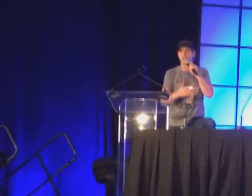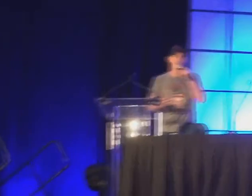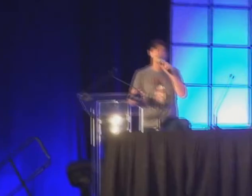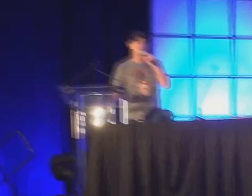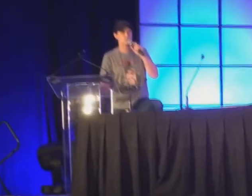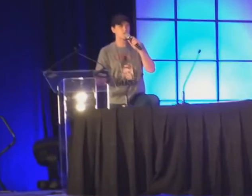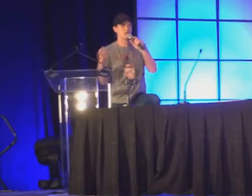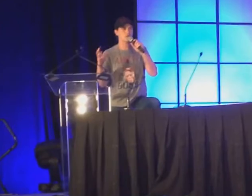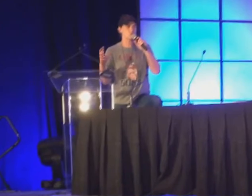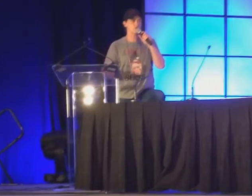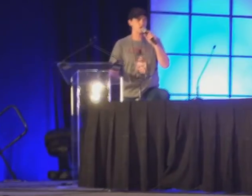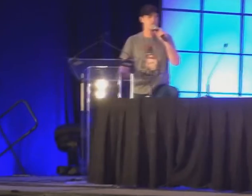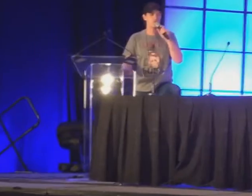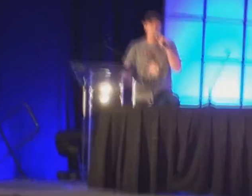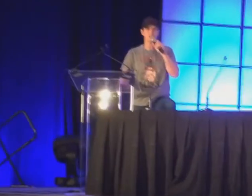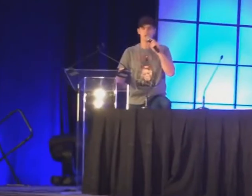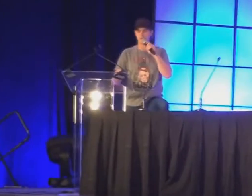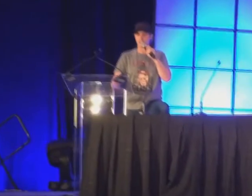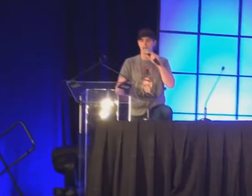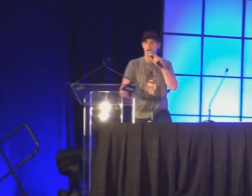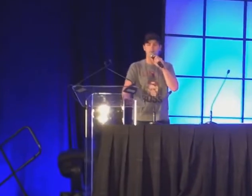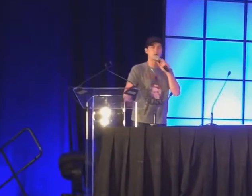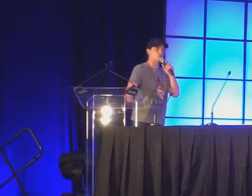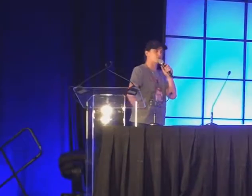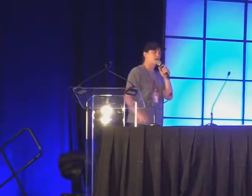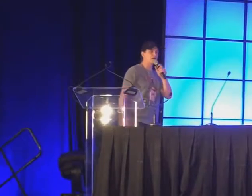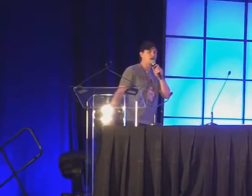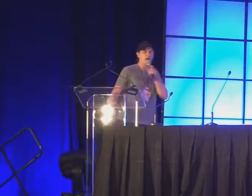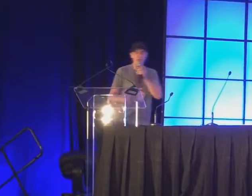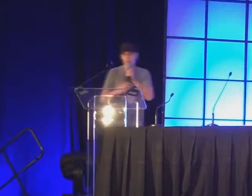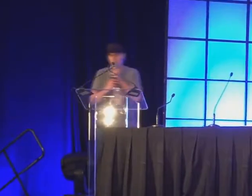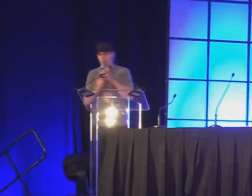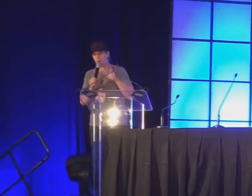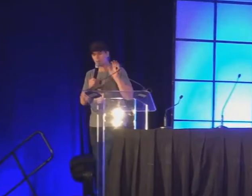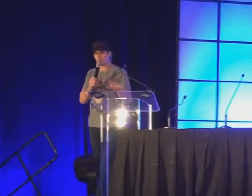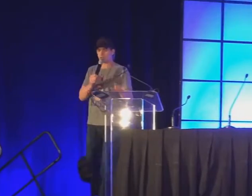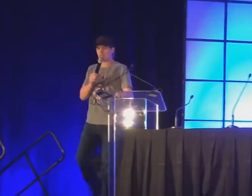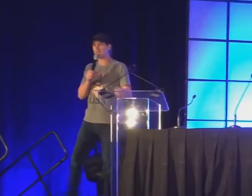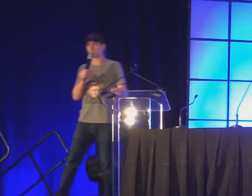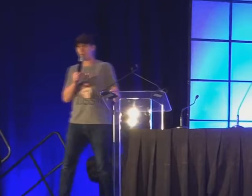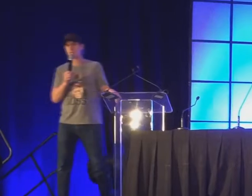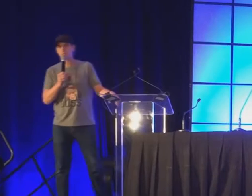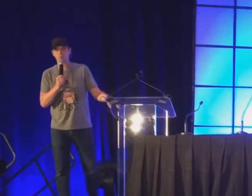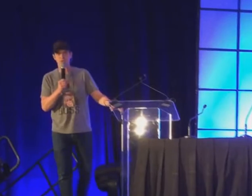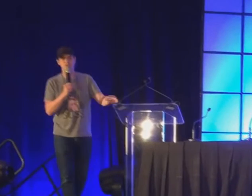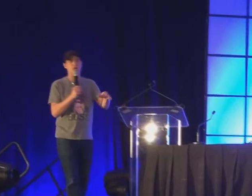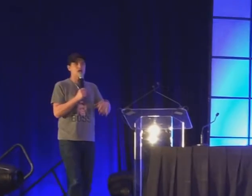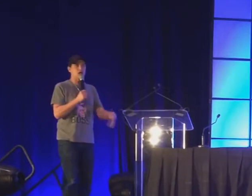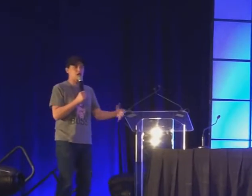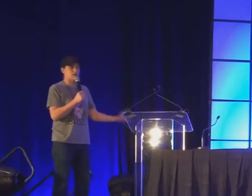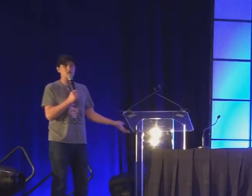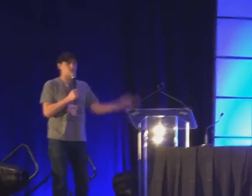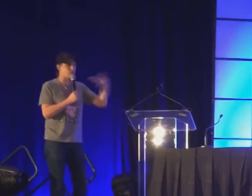and I really dug it. And I was like, man, I want to do a full feature. And this guy I worked with in a movie that he directed and